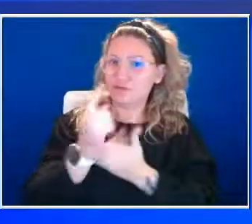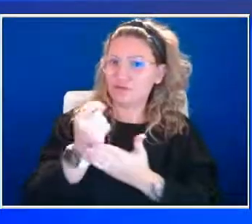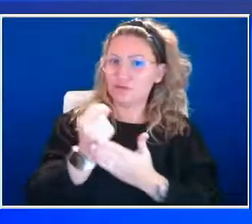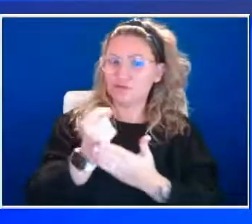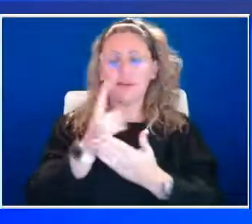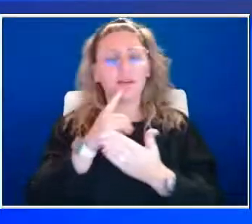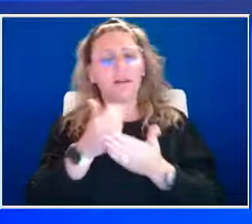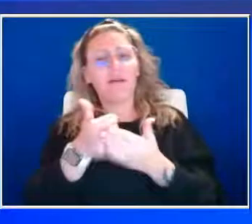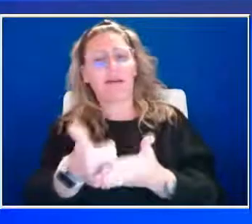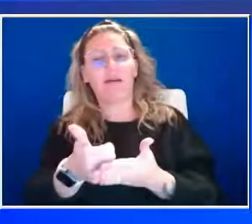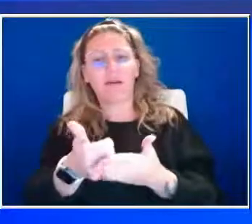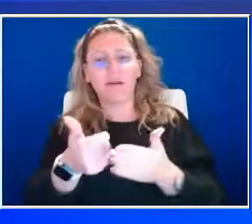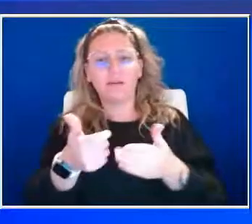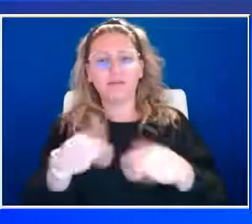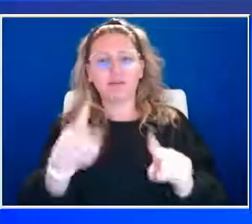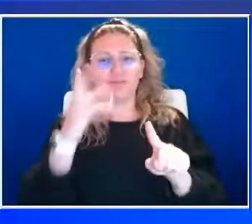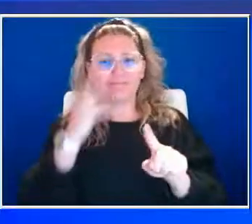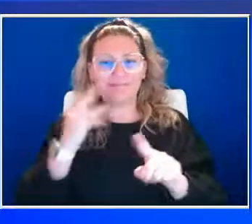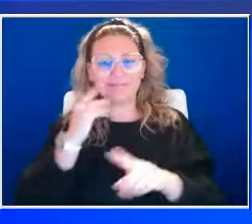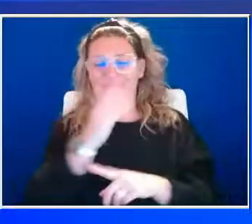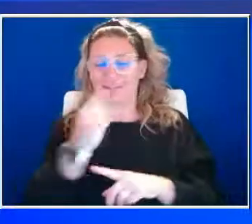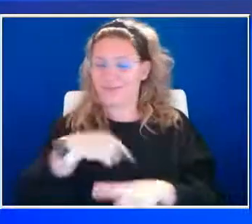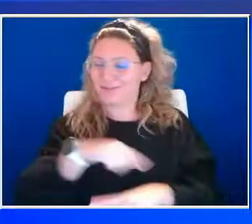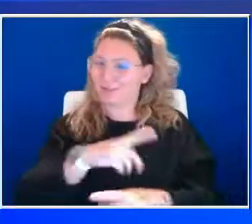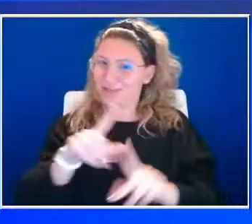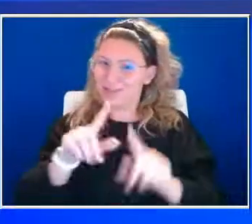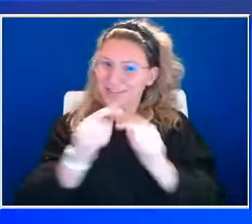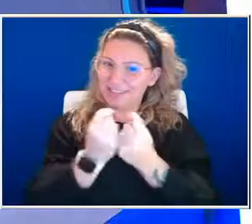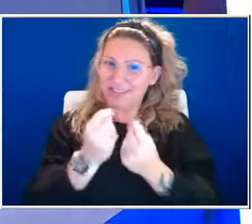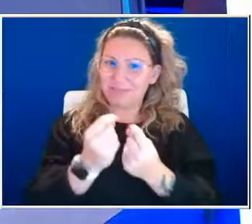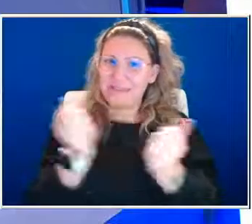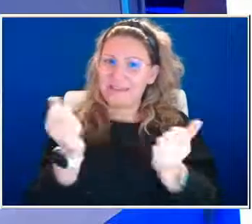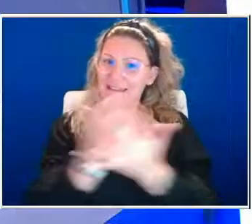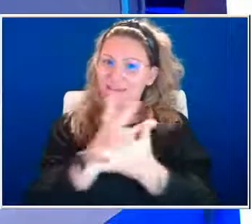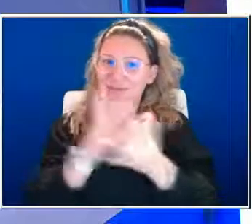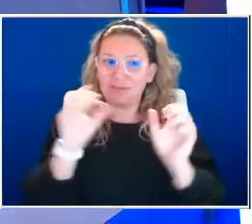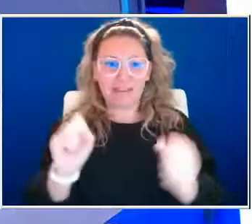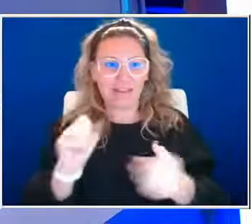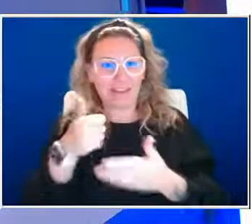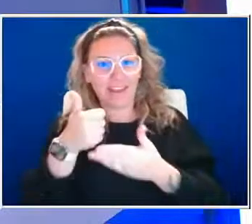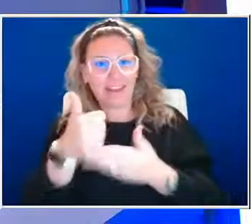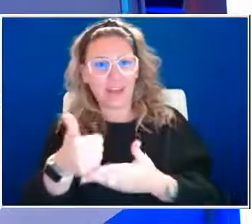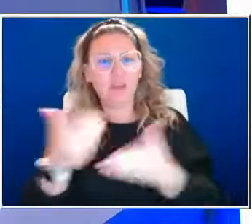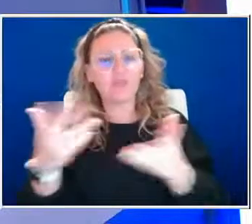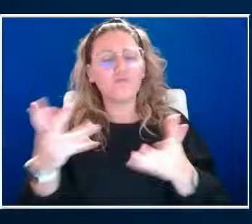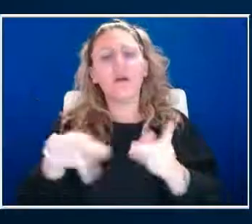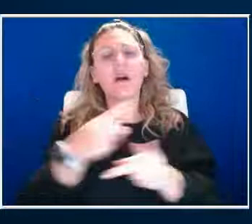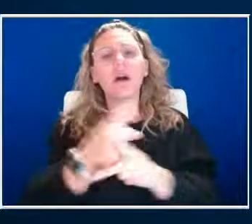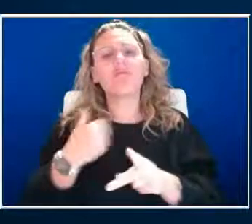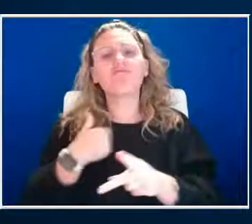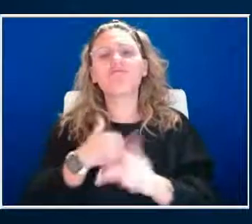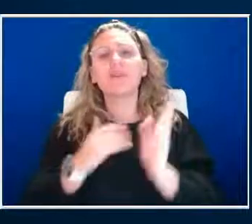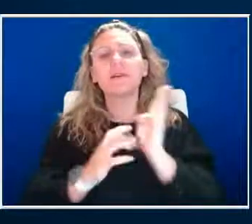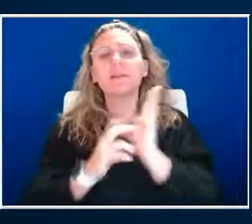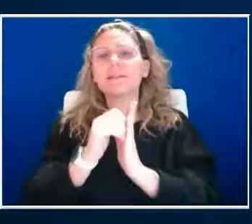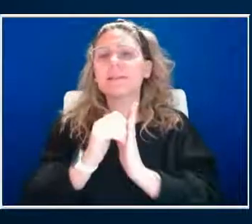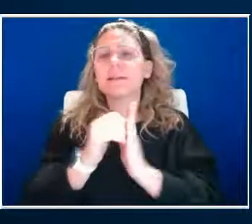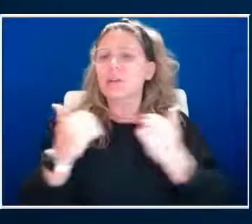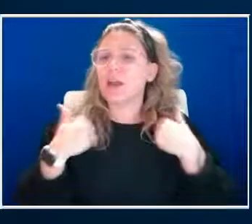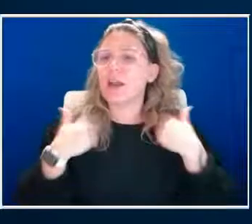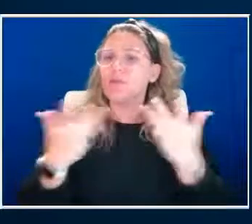to know that we were her team and we were going to do everything we could to help her. So Melanie, what kind of breast cancer did you have? What was that diagnosis